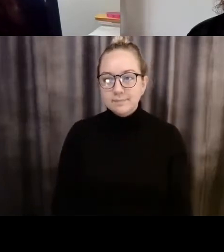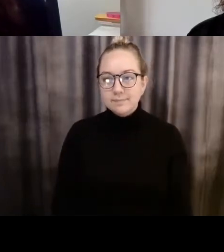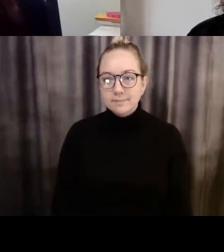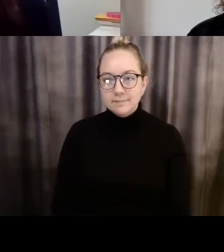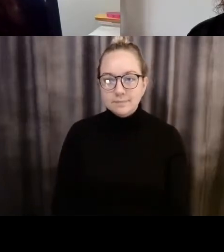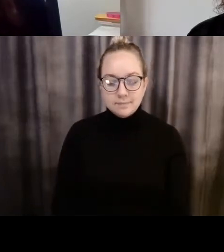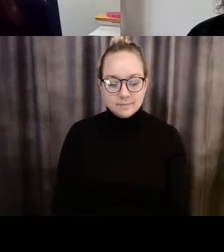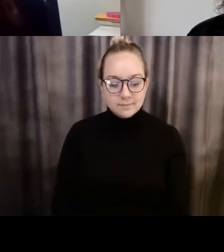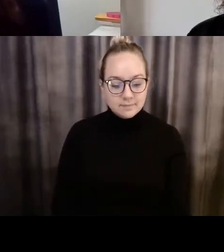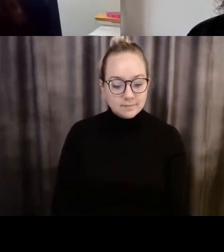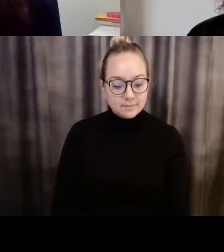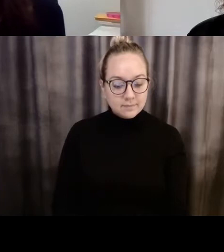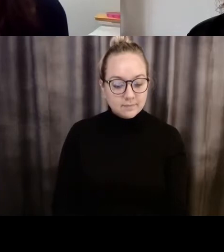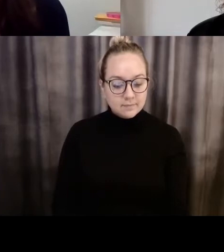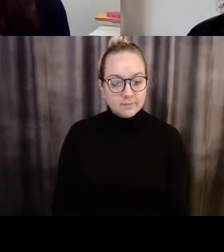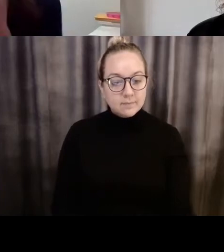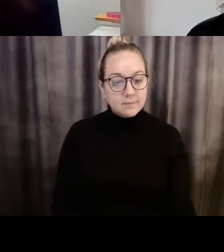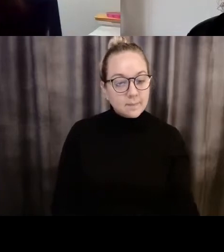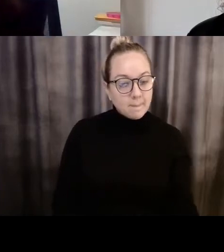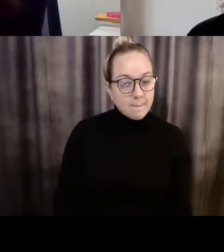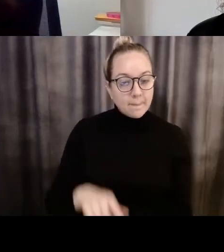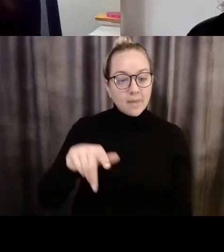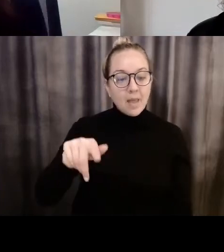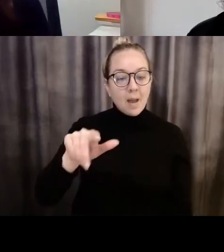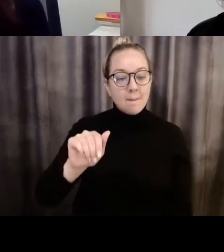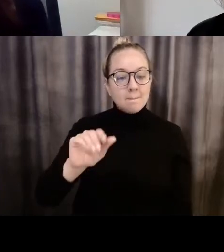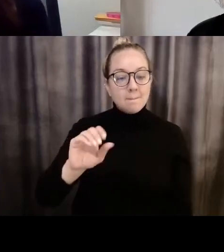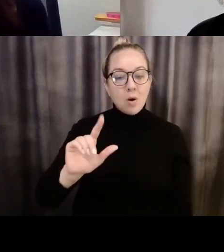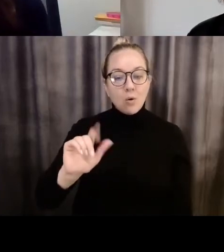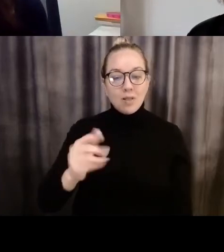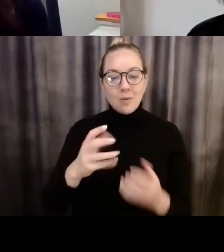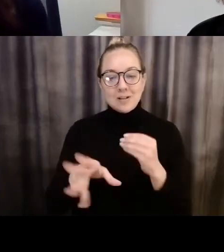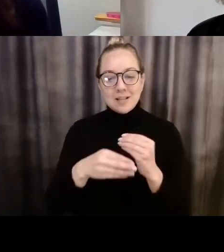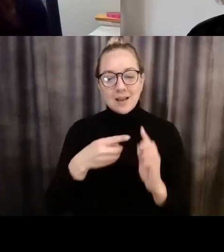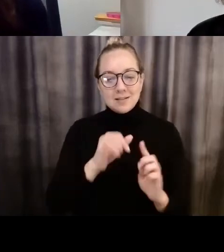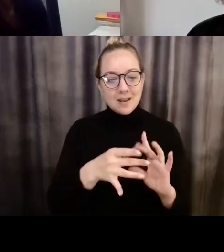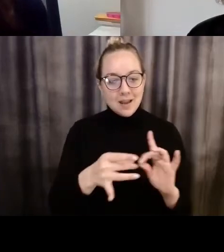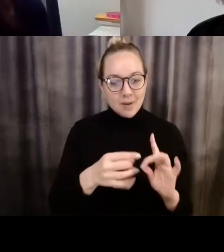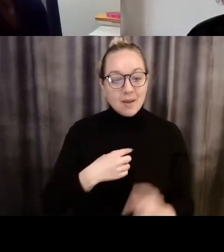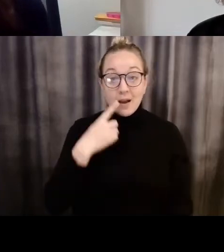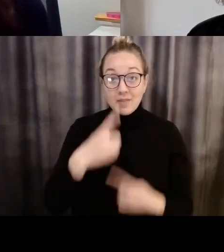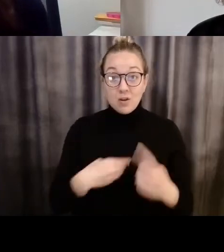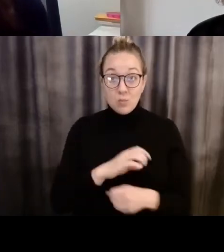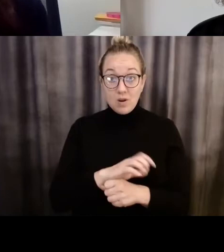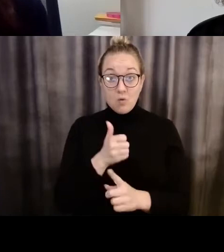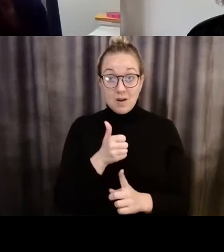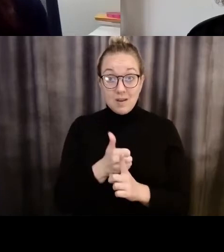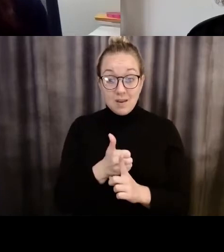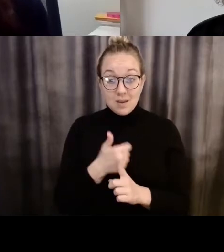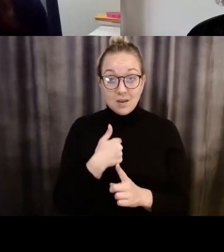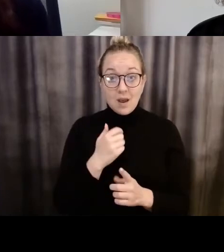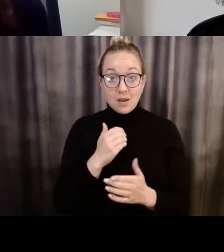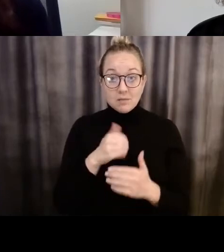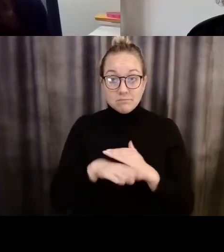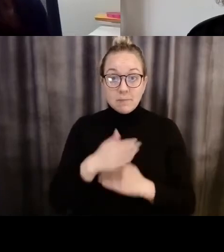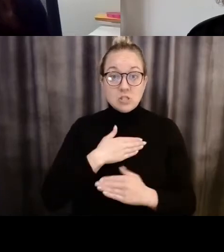If I could add, Cassandra, I think when the pandemic hit and I got into this new role, it was very clear